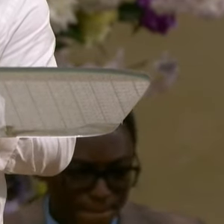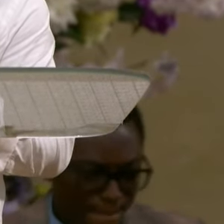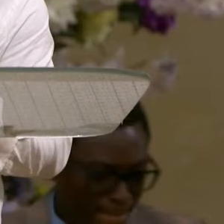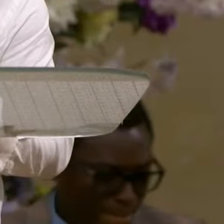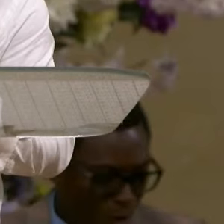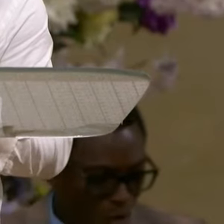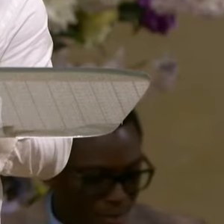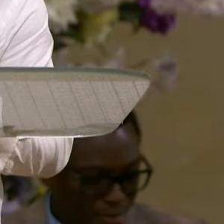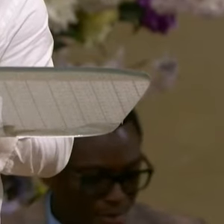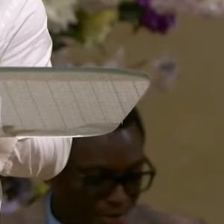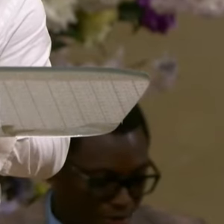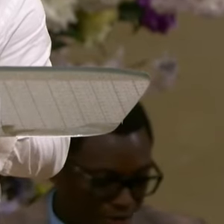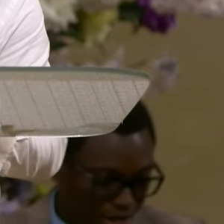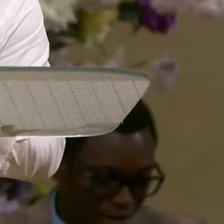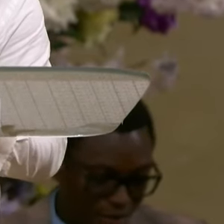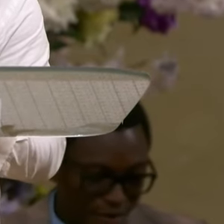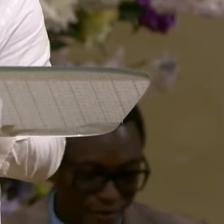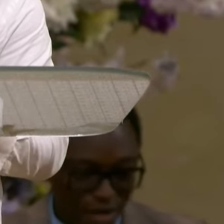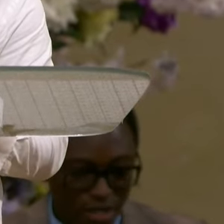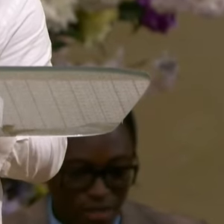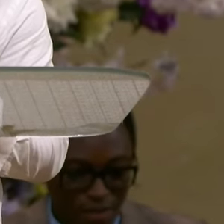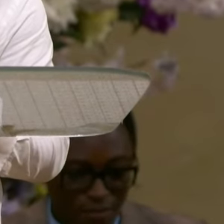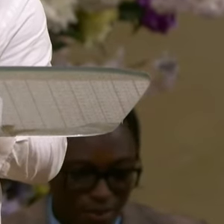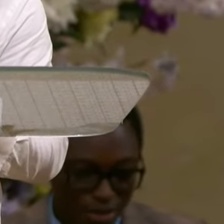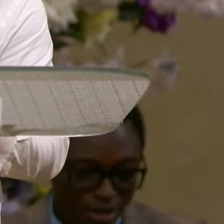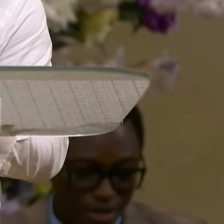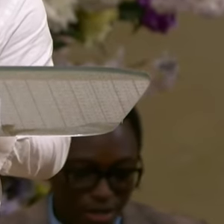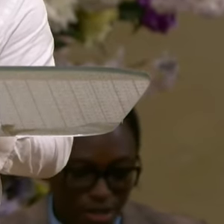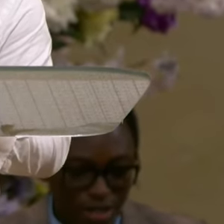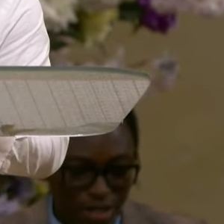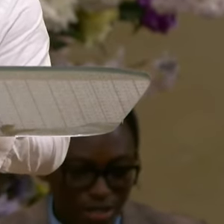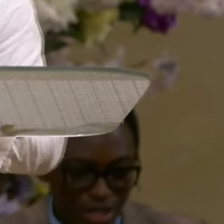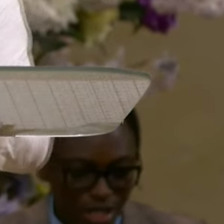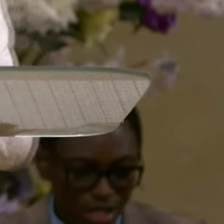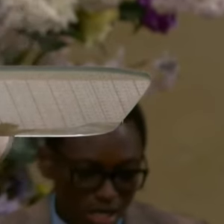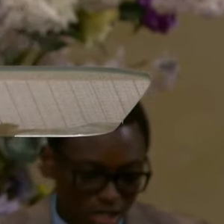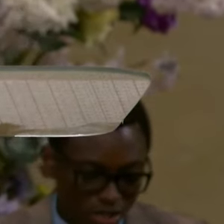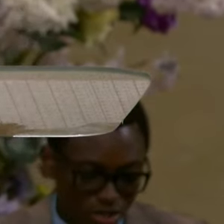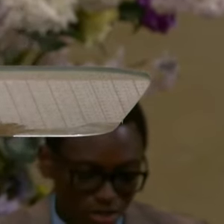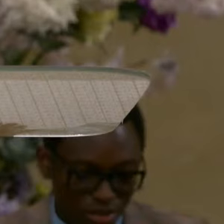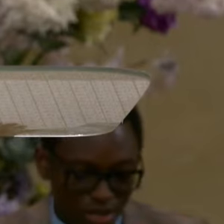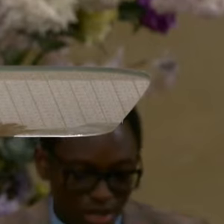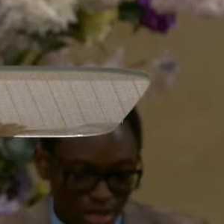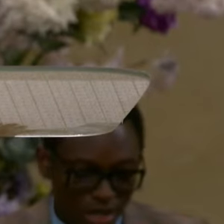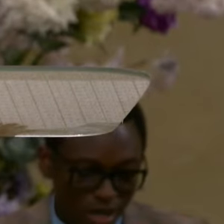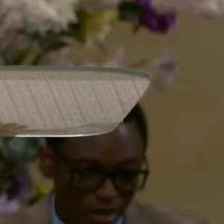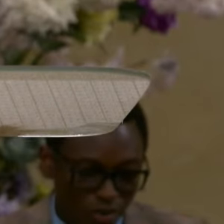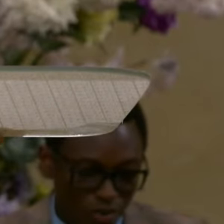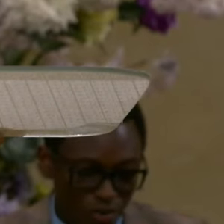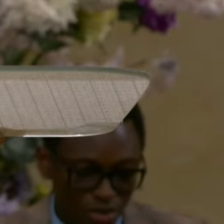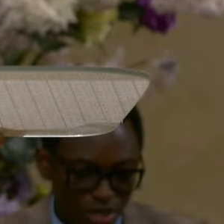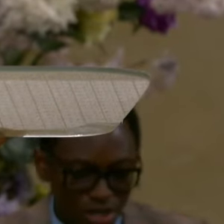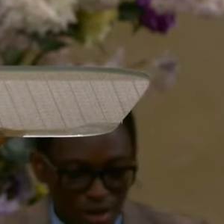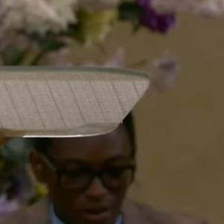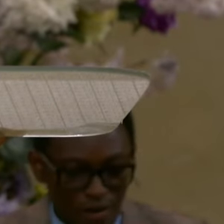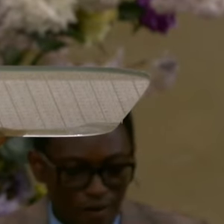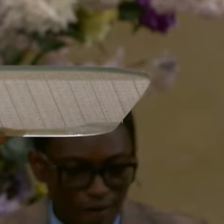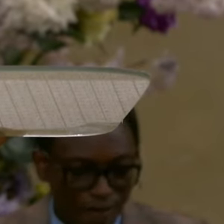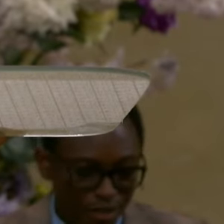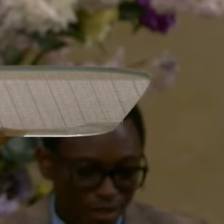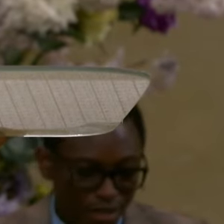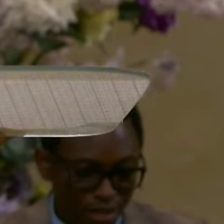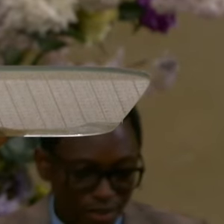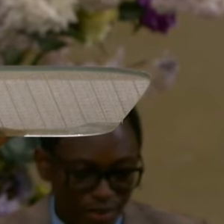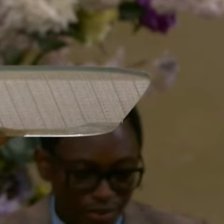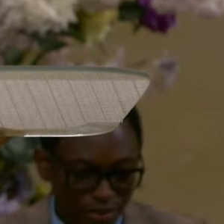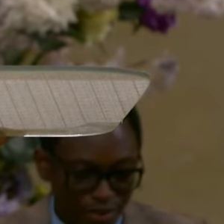Lord. We bring the sacrifice of praise into the house of